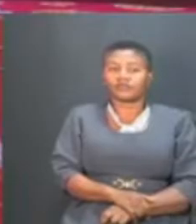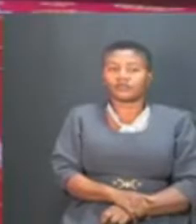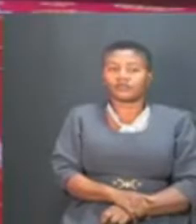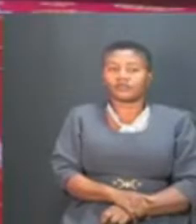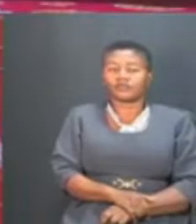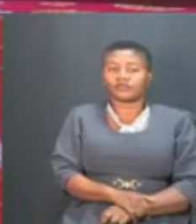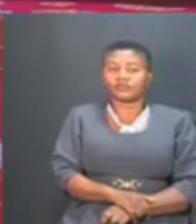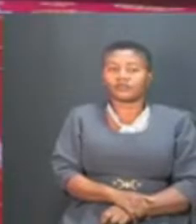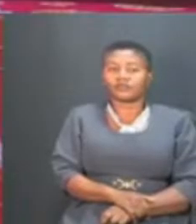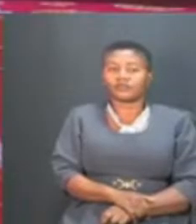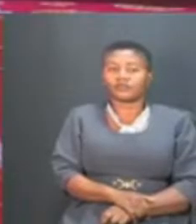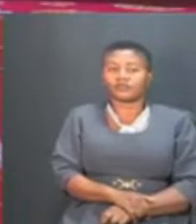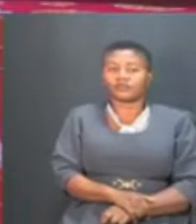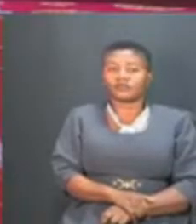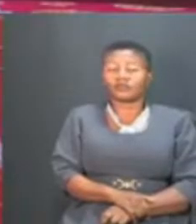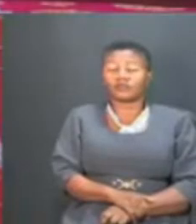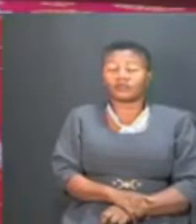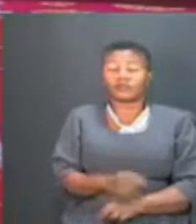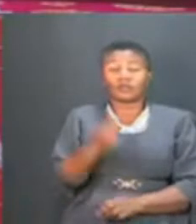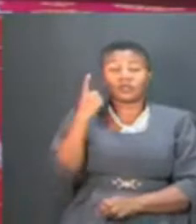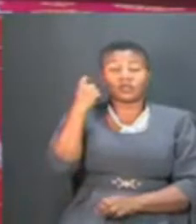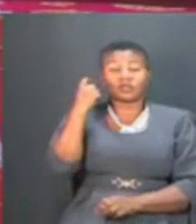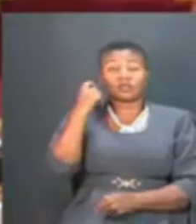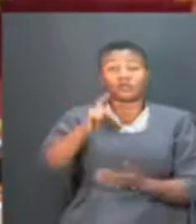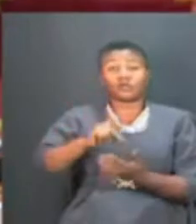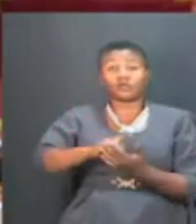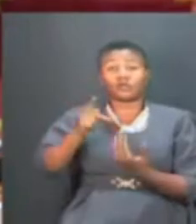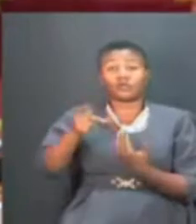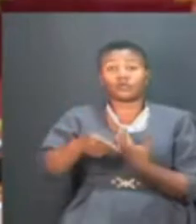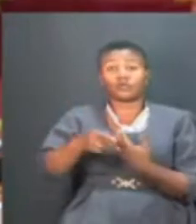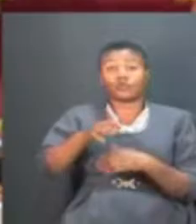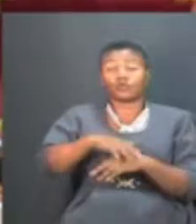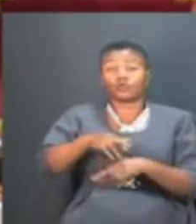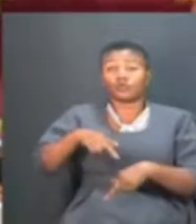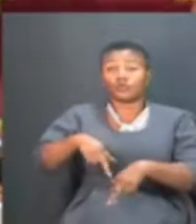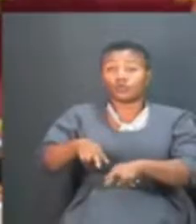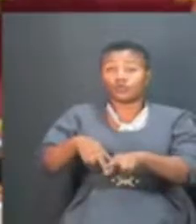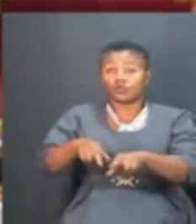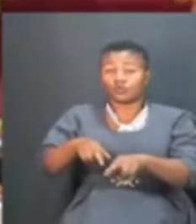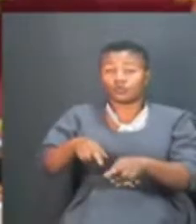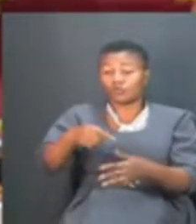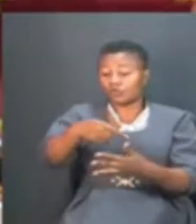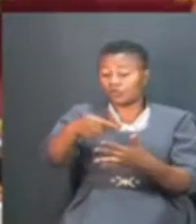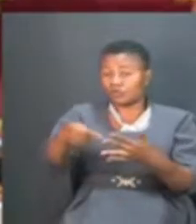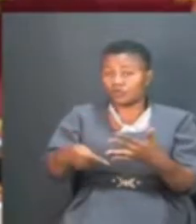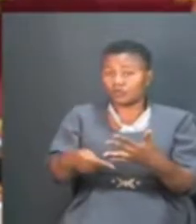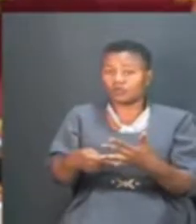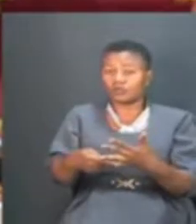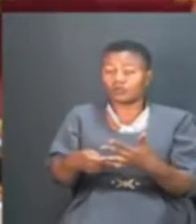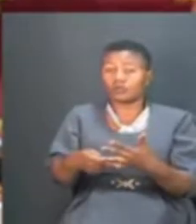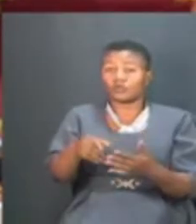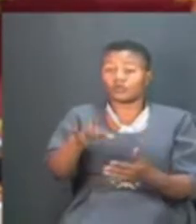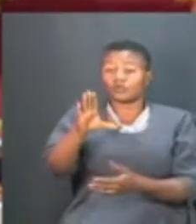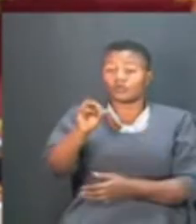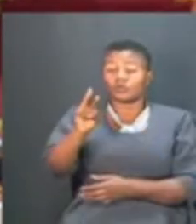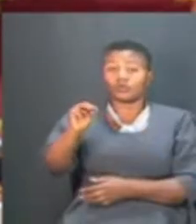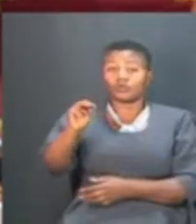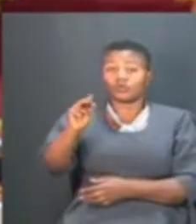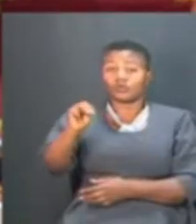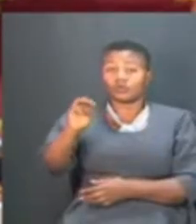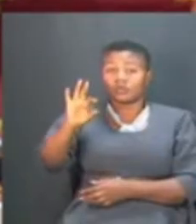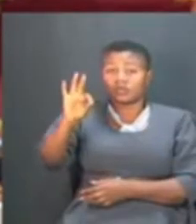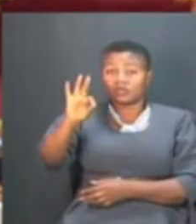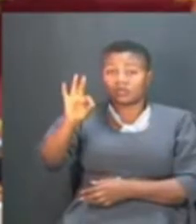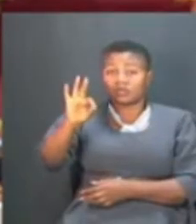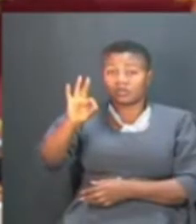Mr. Speaker, current program on the road mentioned by my colleague is as follows. The Community 9 Light Industrial Area